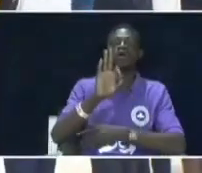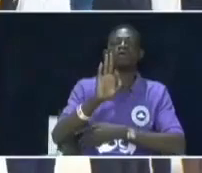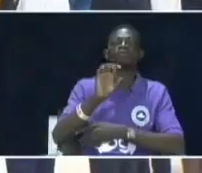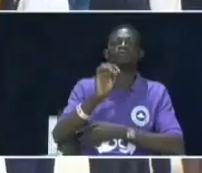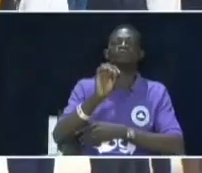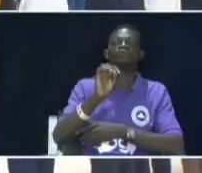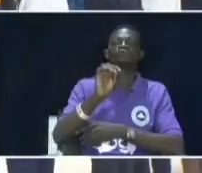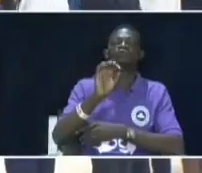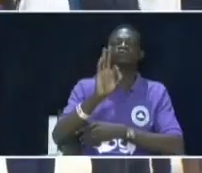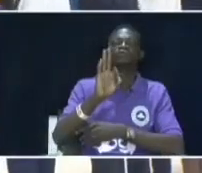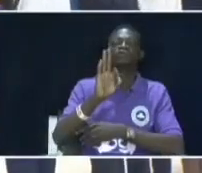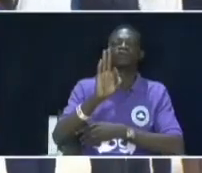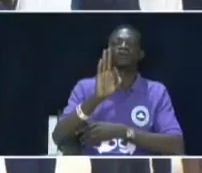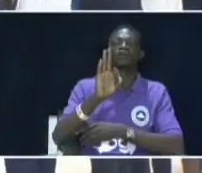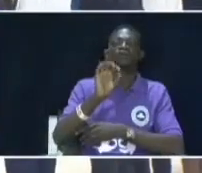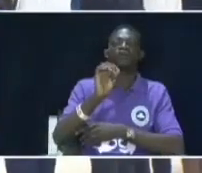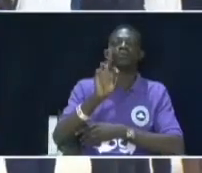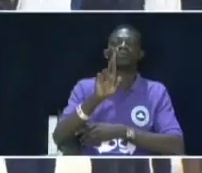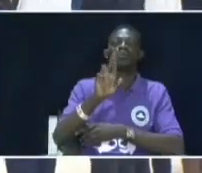Thank you, Father.